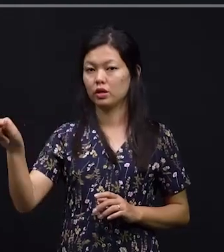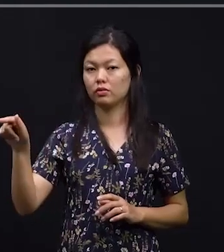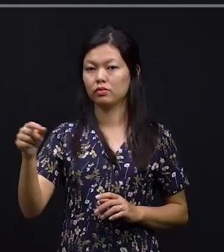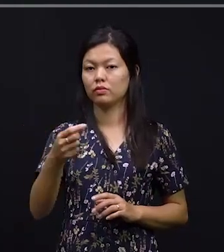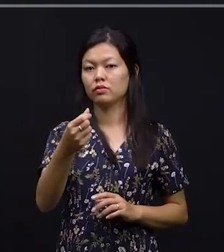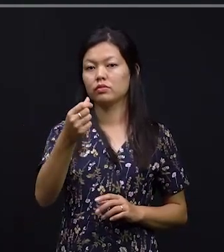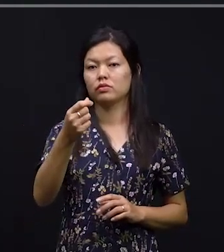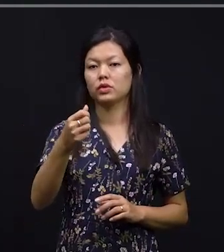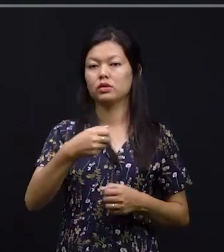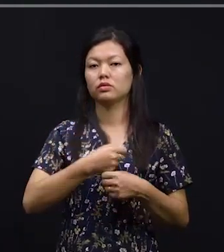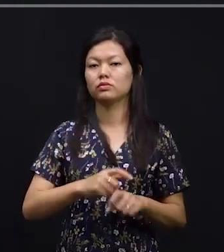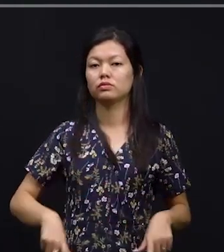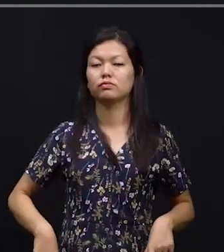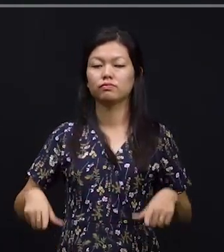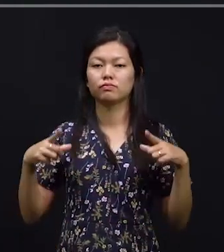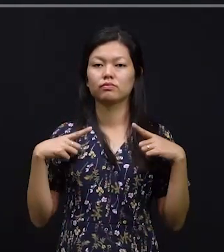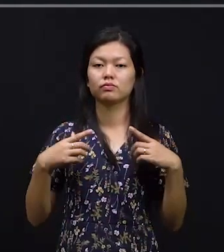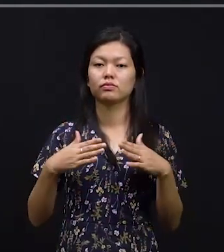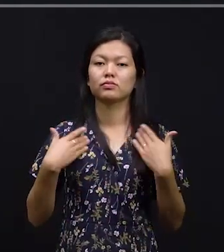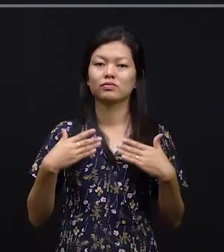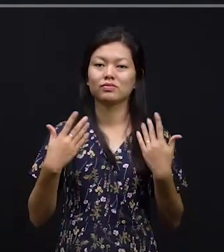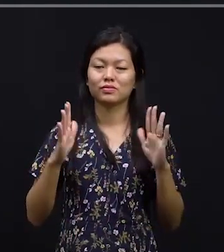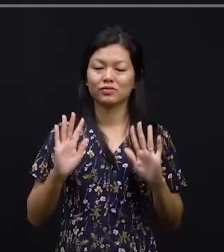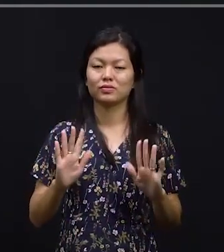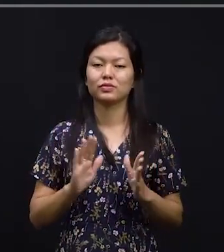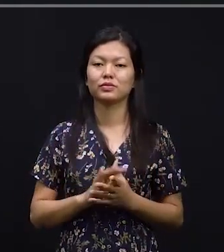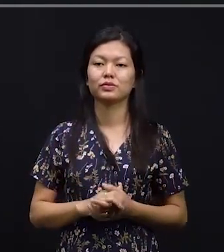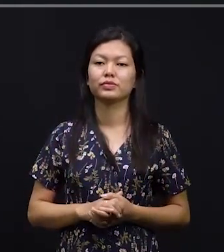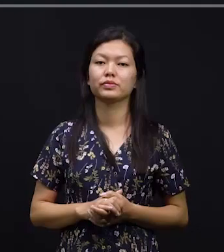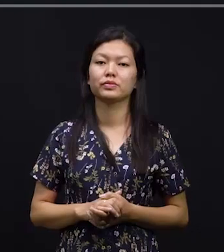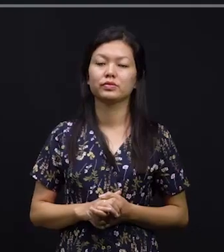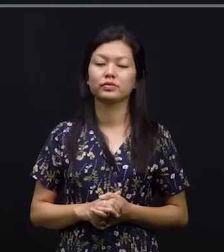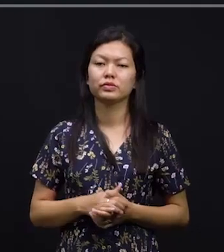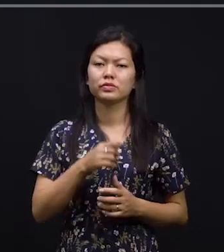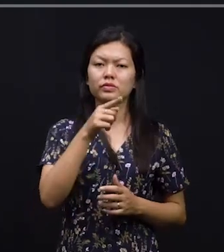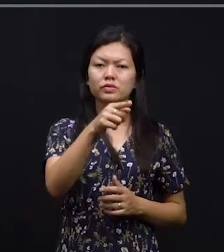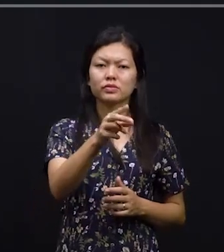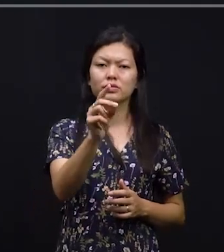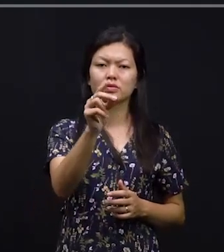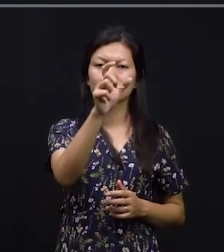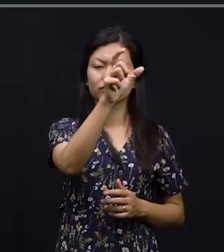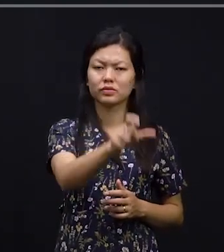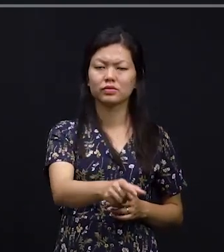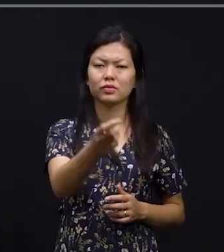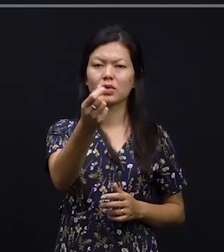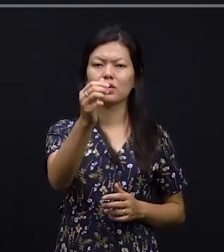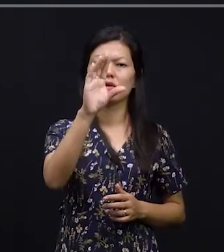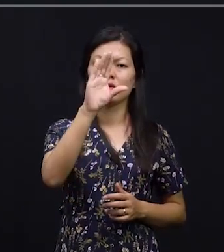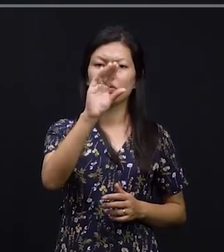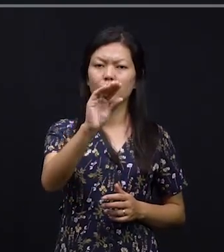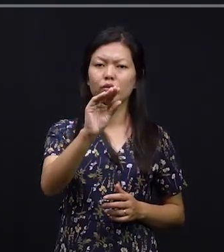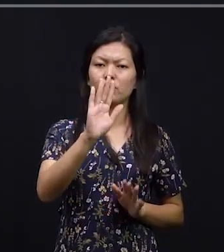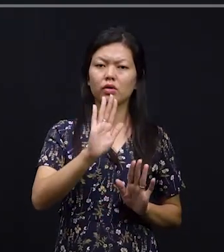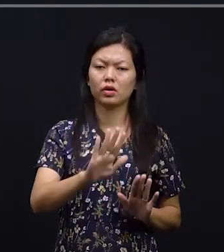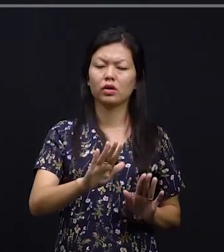back. In spite of the poverty that he was struggling, he earns only a little bit of money, but he still kept the warmth of